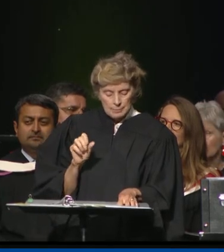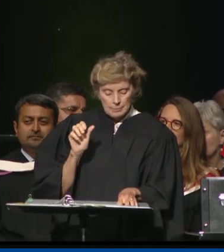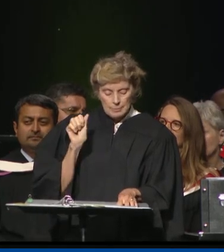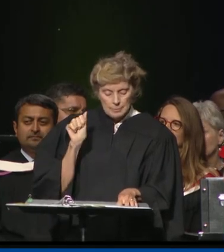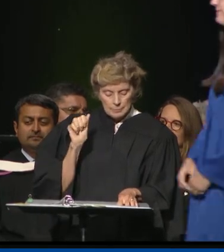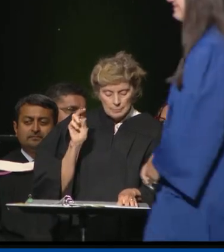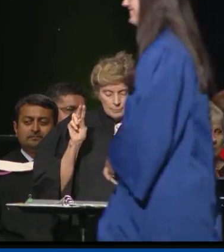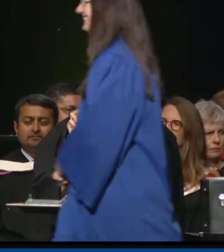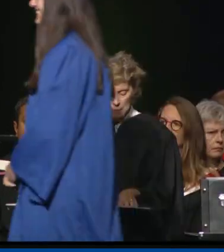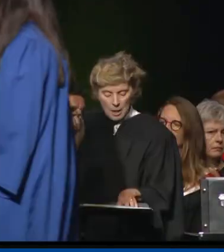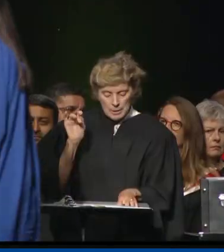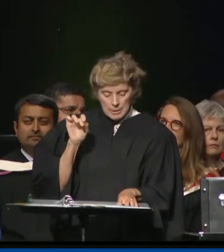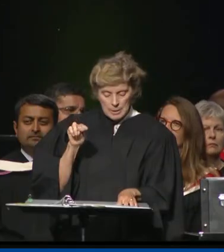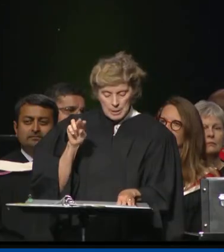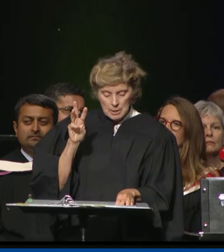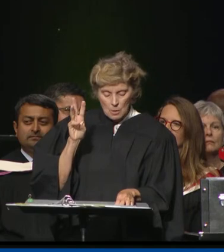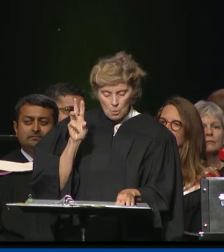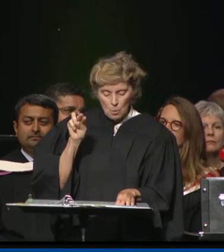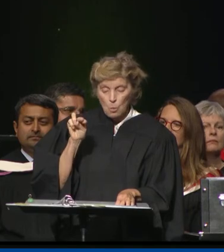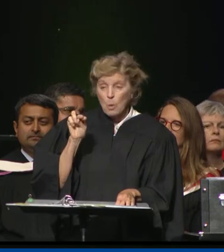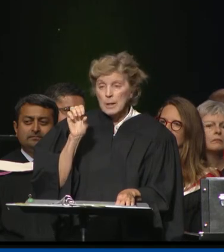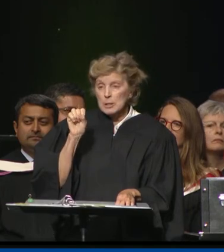Austin Wanche.